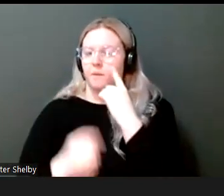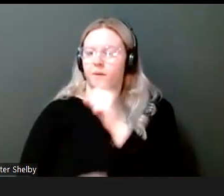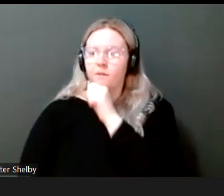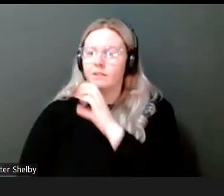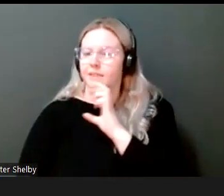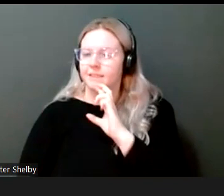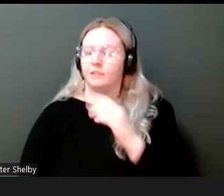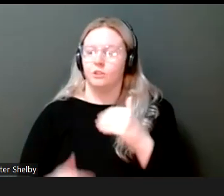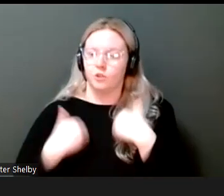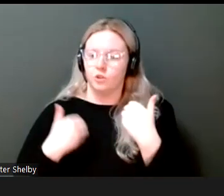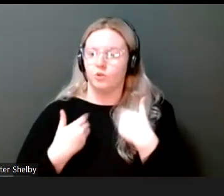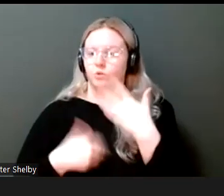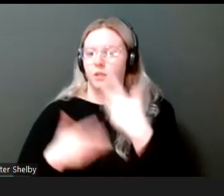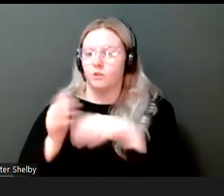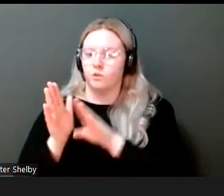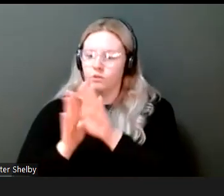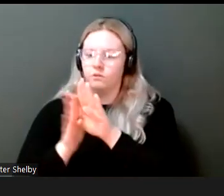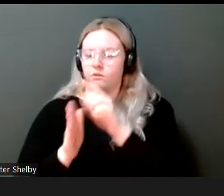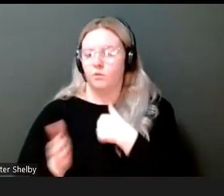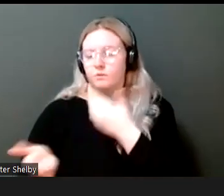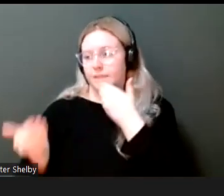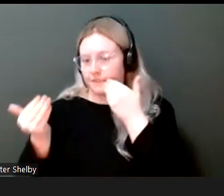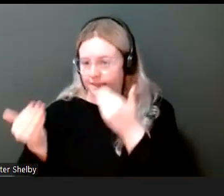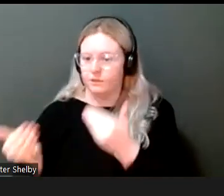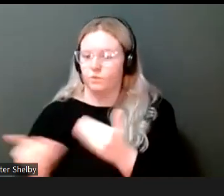Youth and Social Development, to whom we are very grateful.